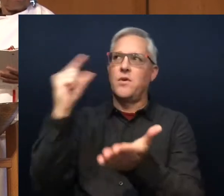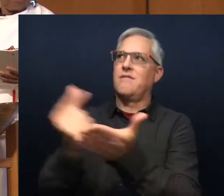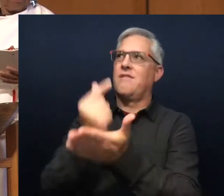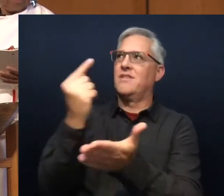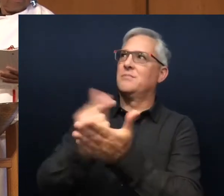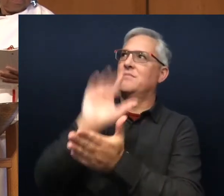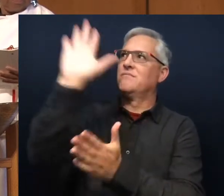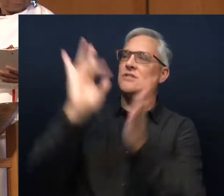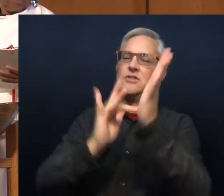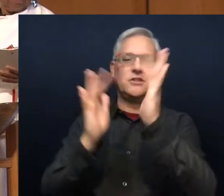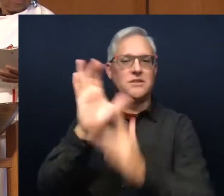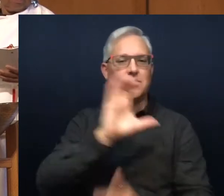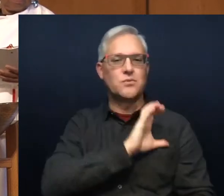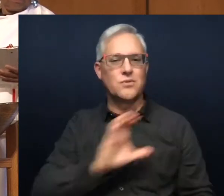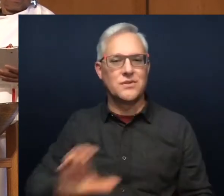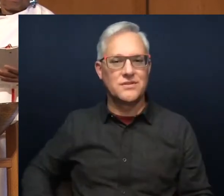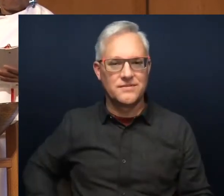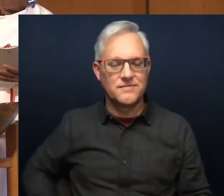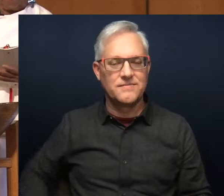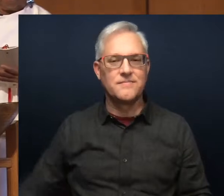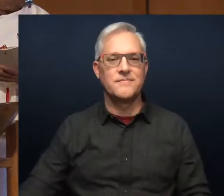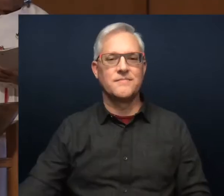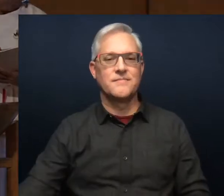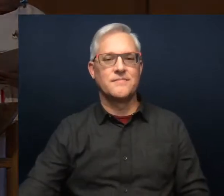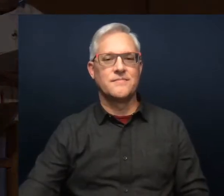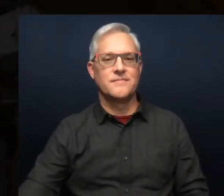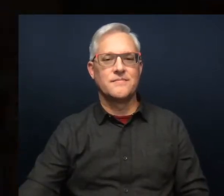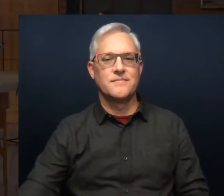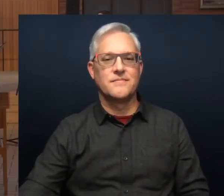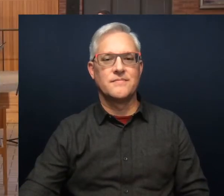the gospel of Jesus Christ.